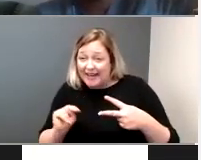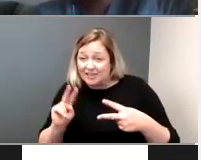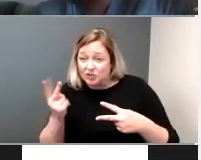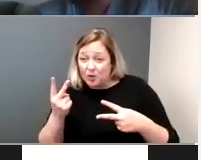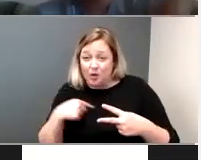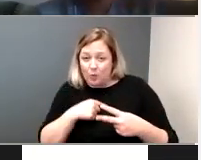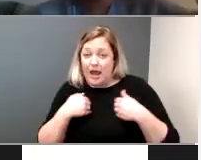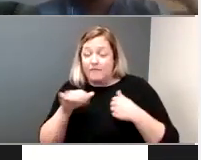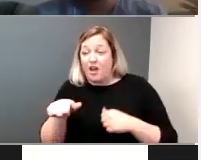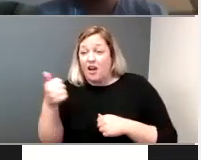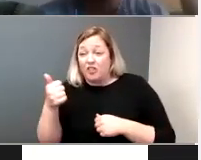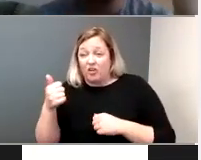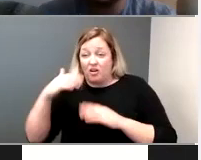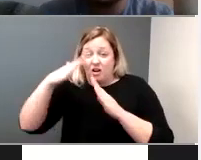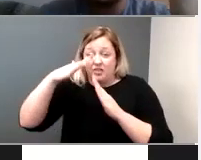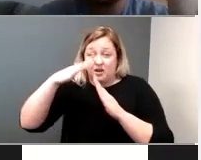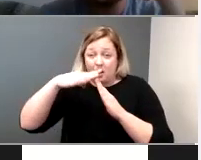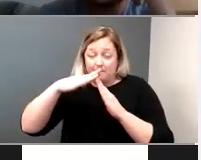loop. Then we have n cubed.